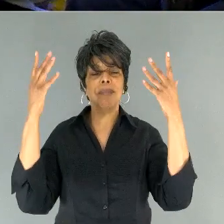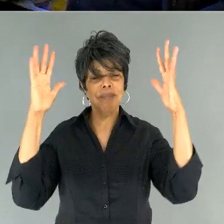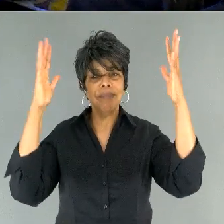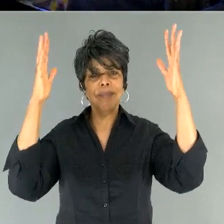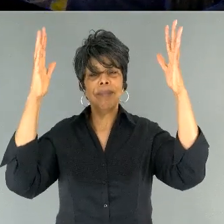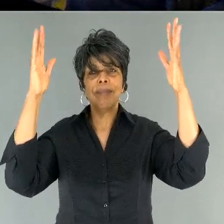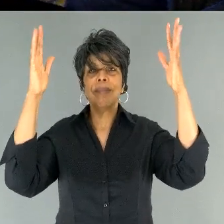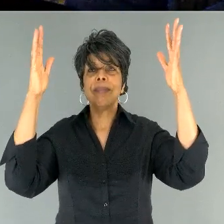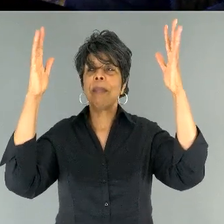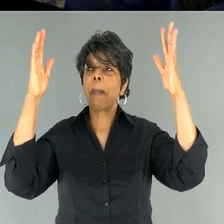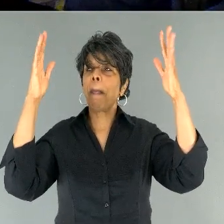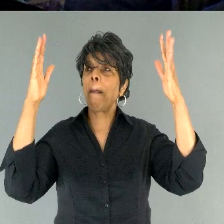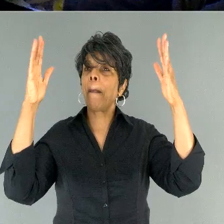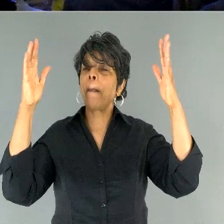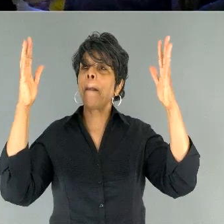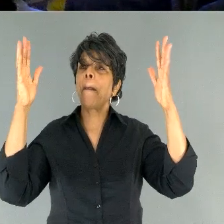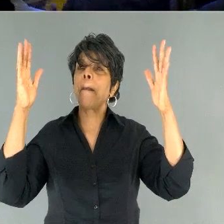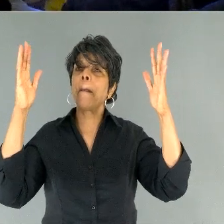Good.